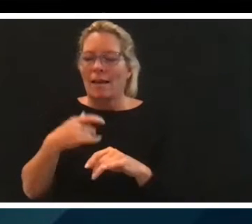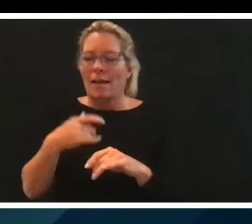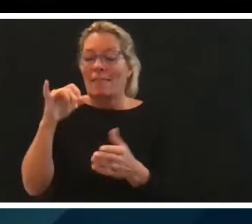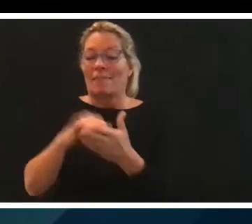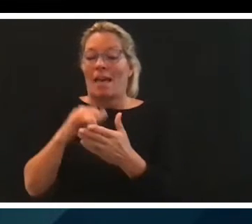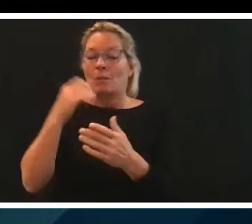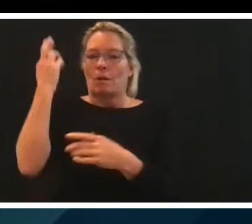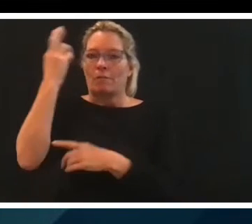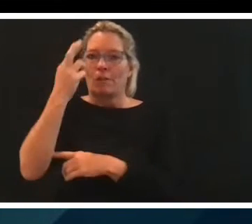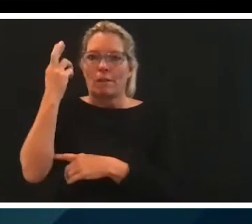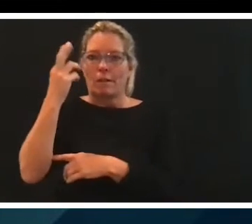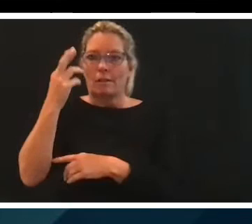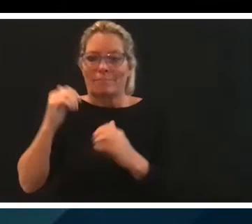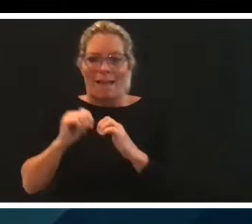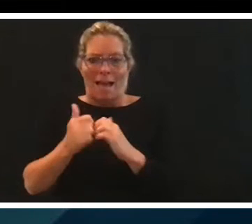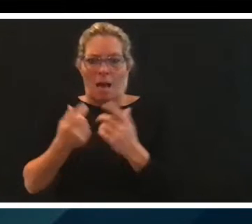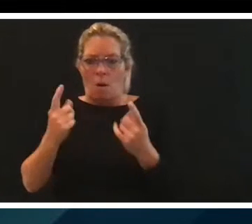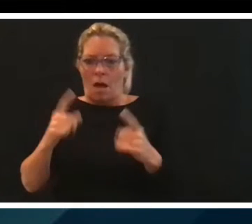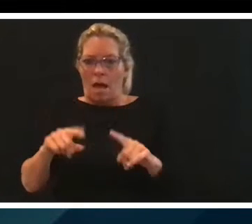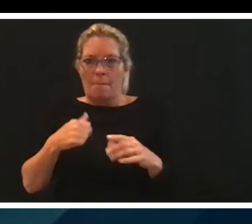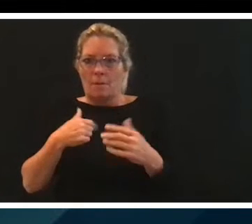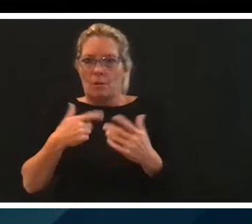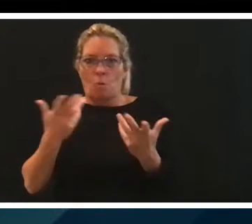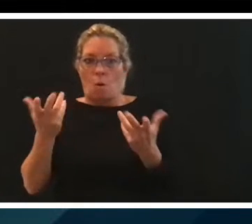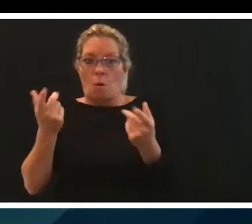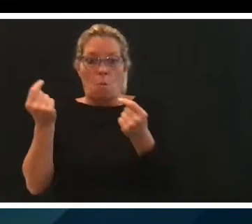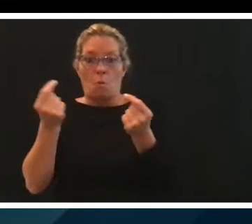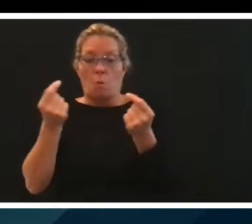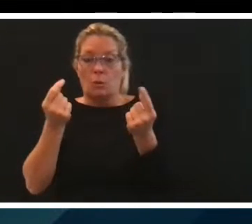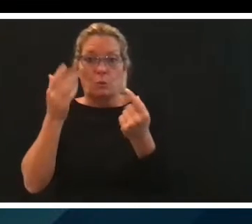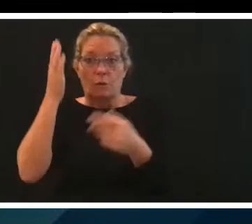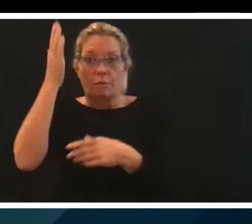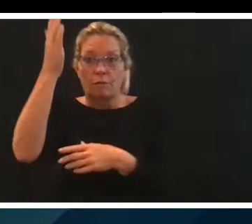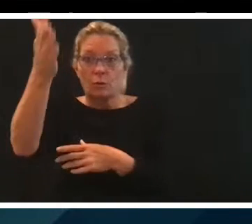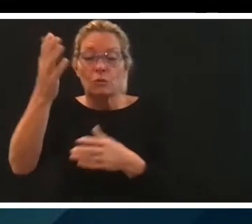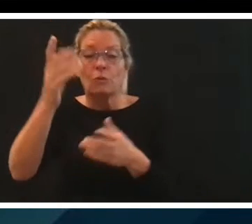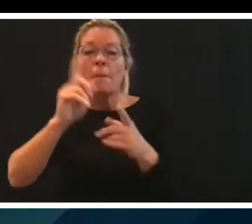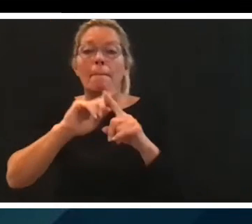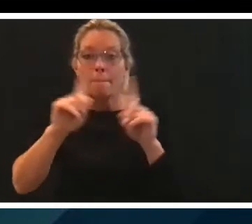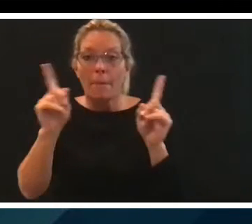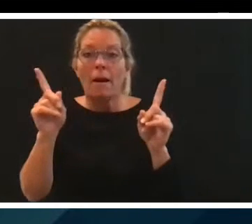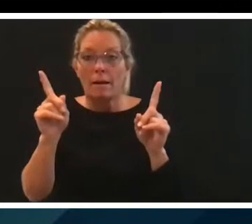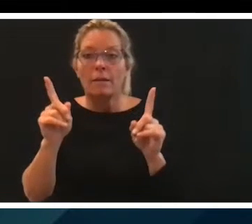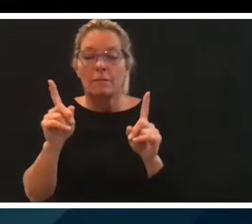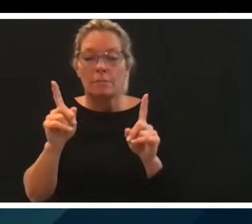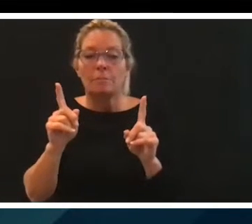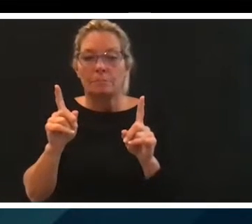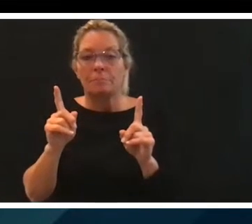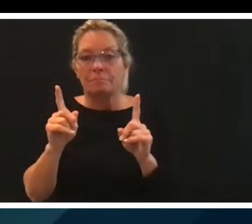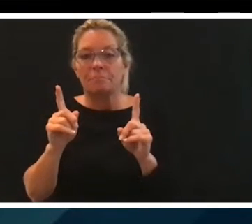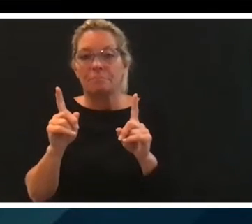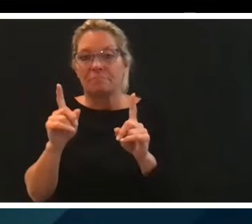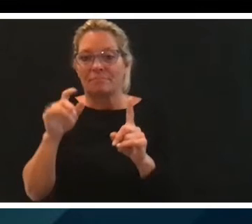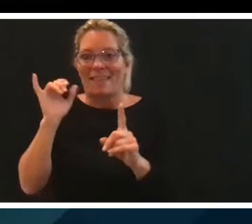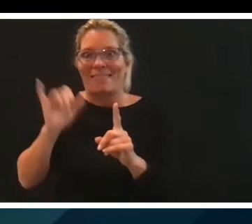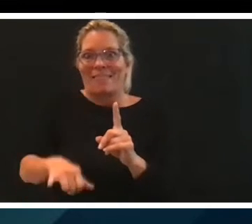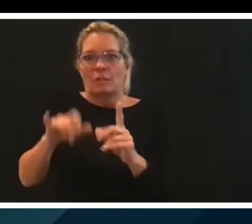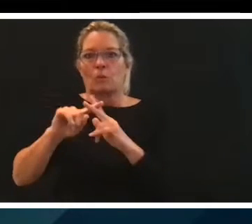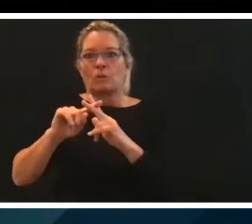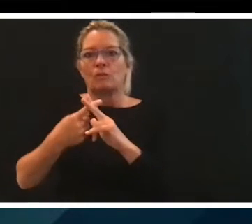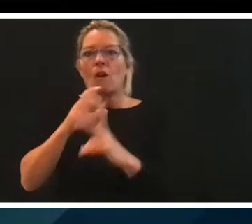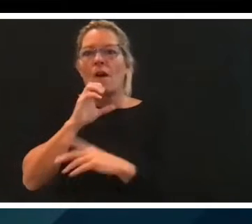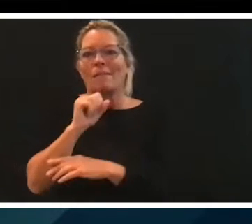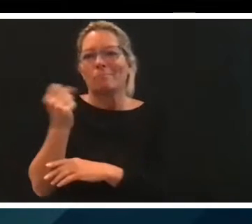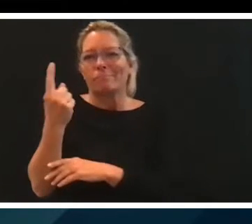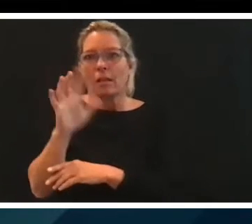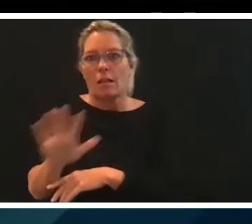know how or which way, and that would lead me down a lot of paths, but that's where it really started to take off